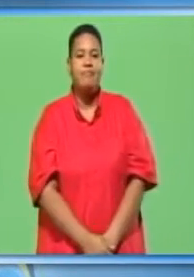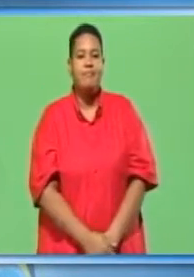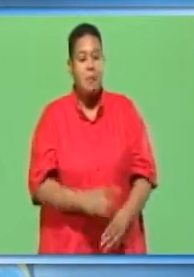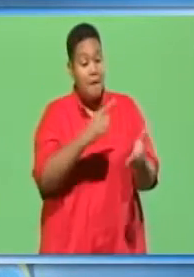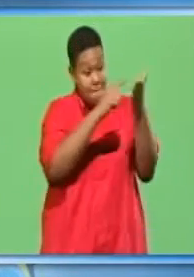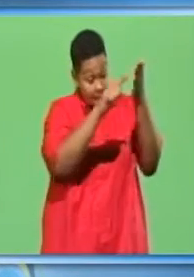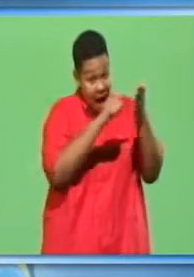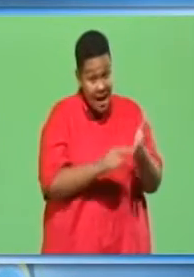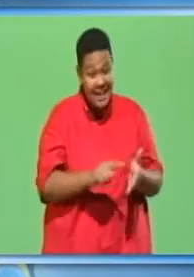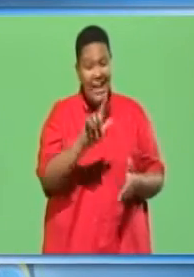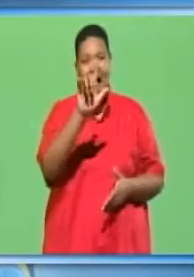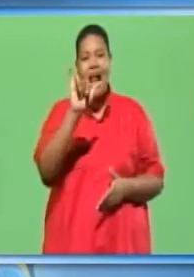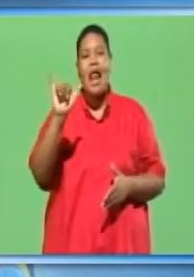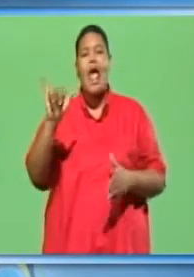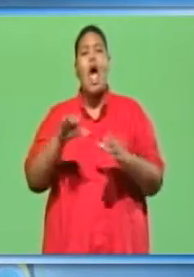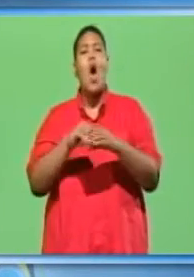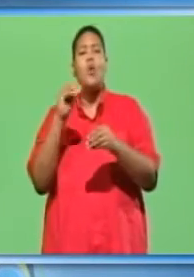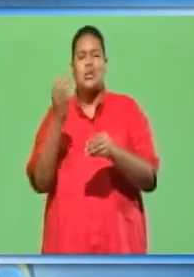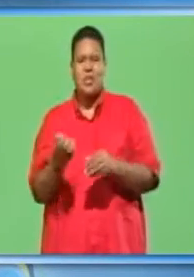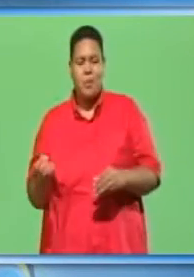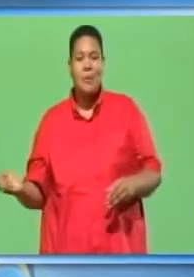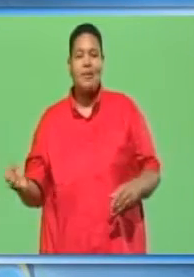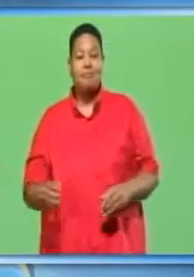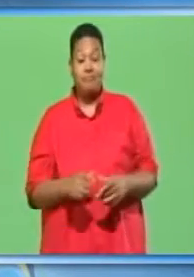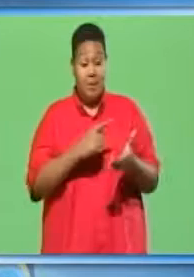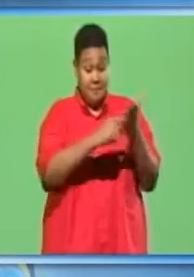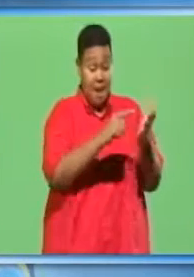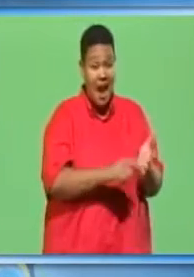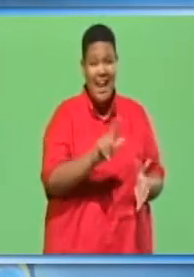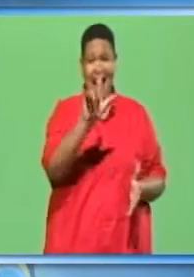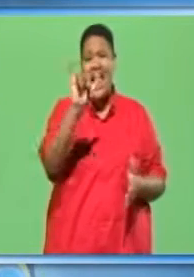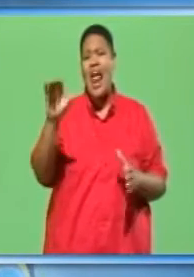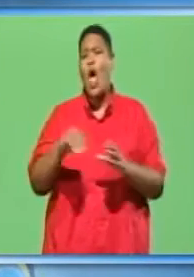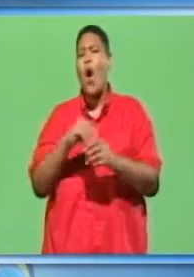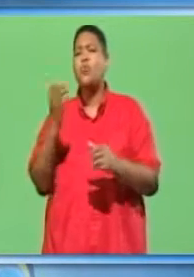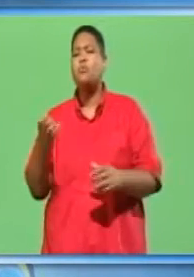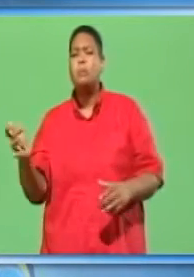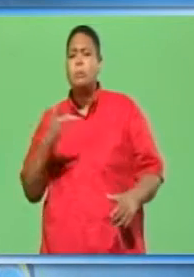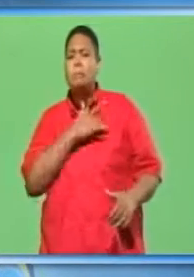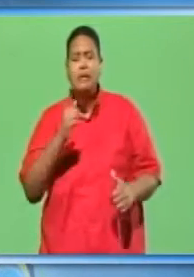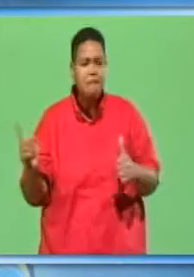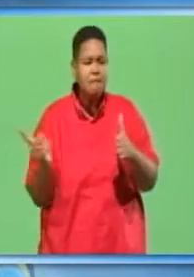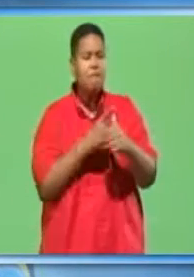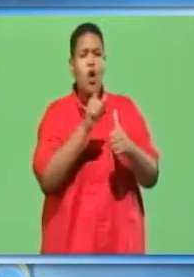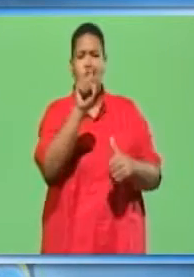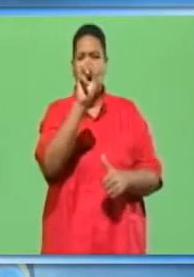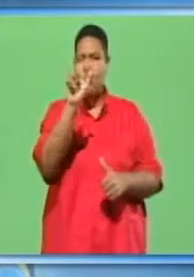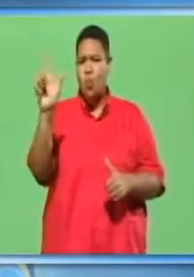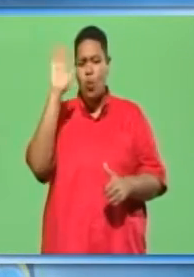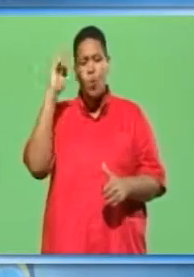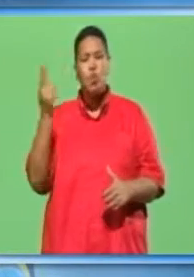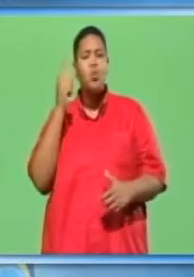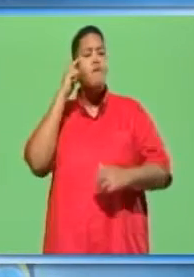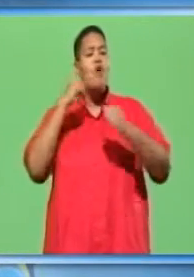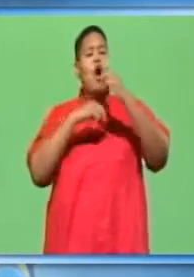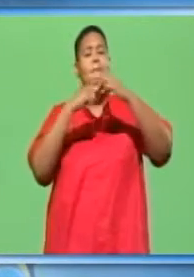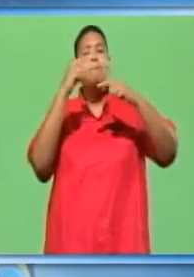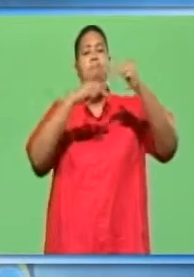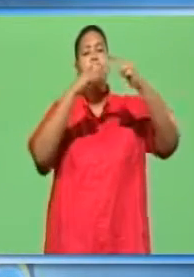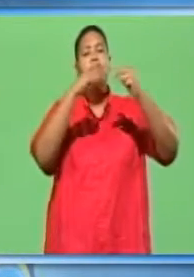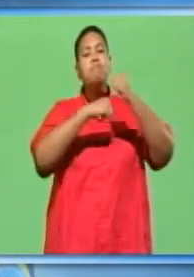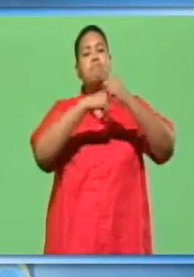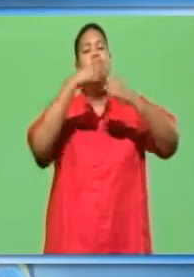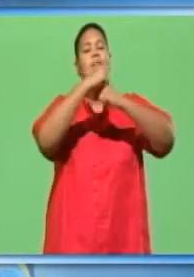Marking and layout tools. Marking and layout tools are the first set of tools that will be used in the construction of any